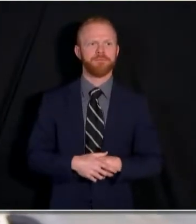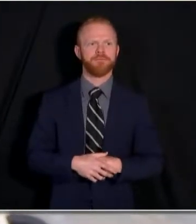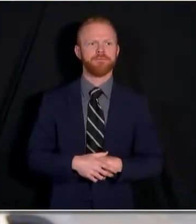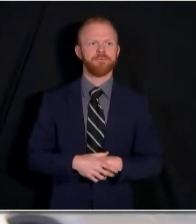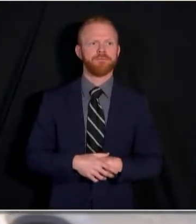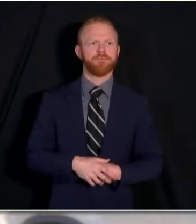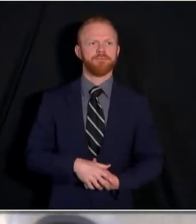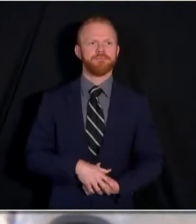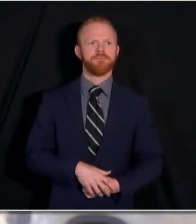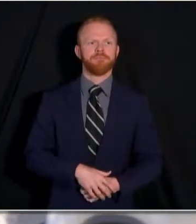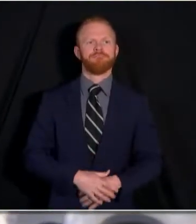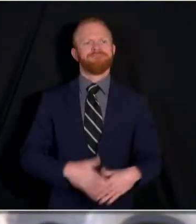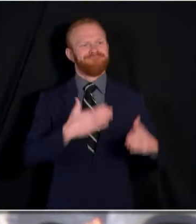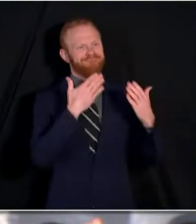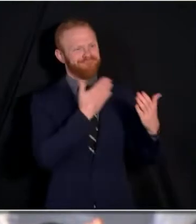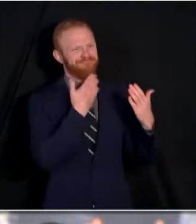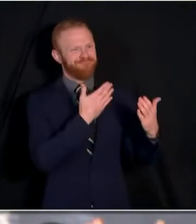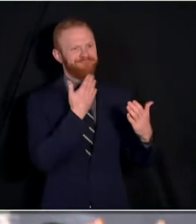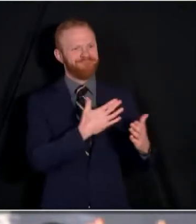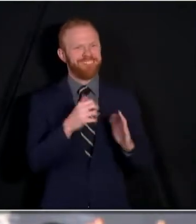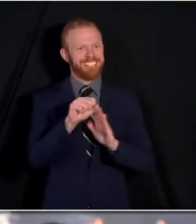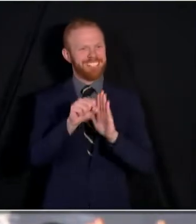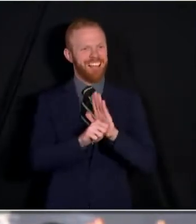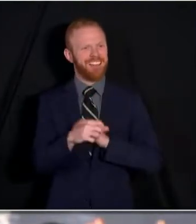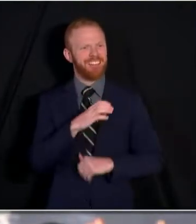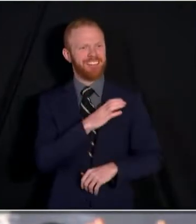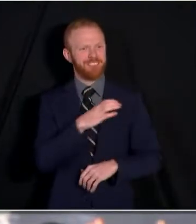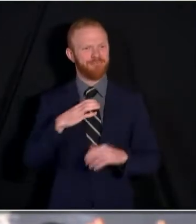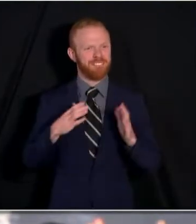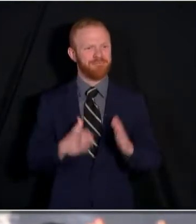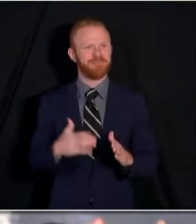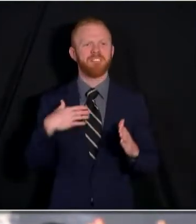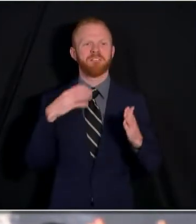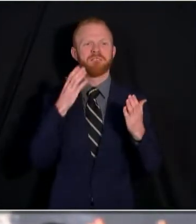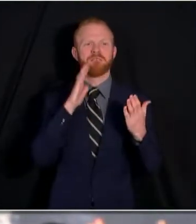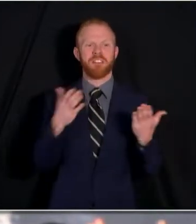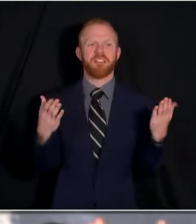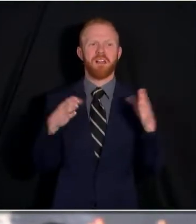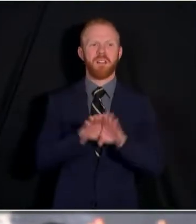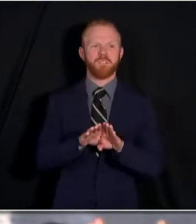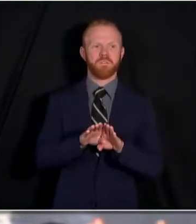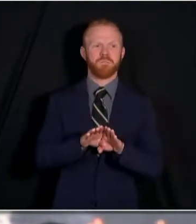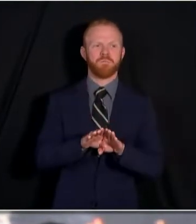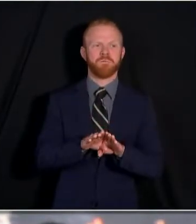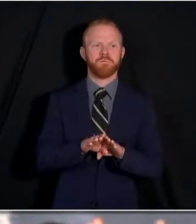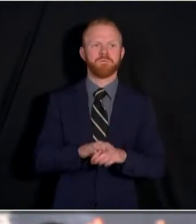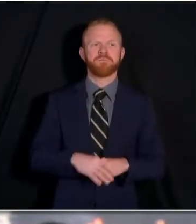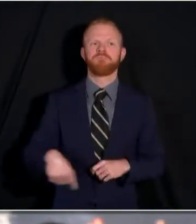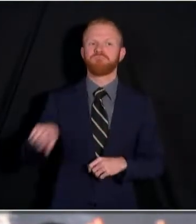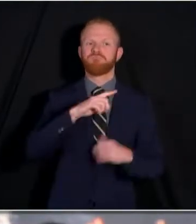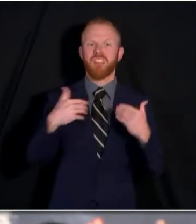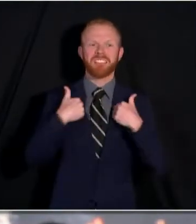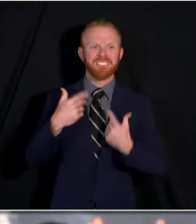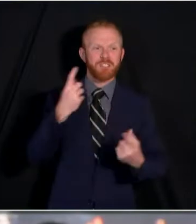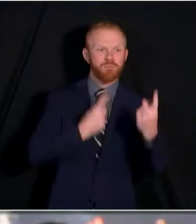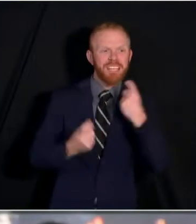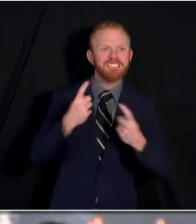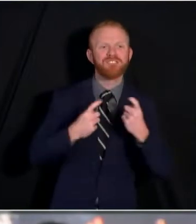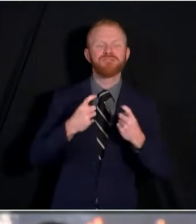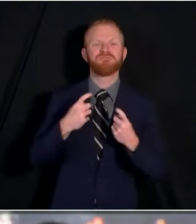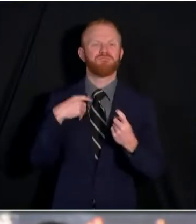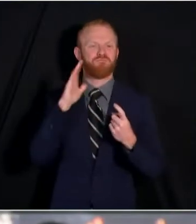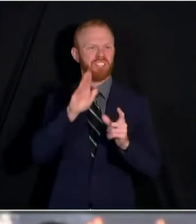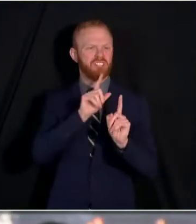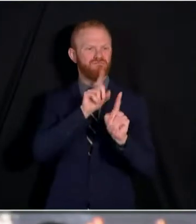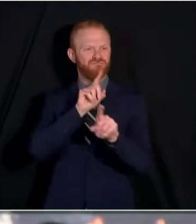Thank you very much, Congressman Jimmy Gomez. I'm going to close this out. If there's any Q&A, obviously the comms operation